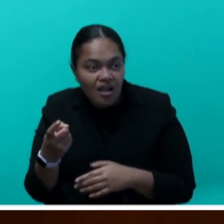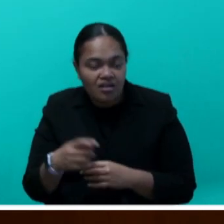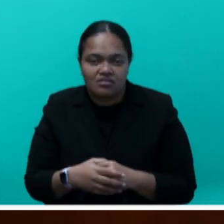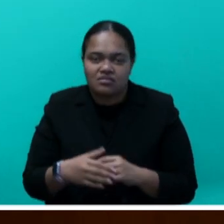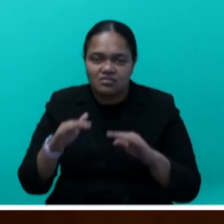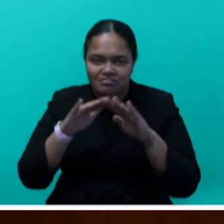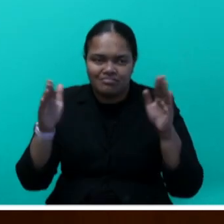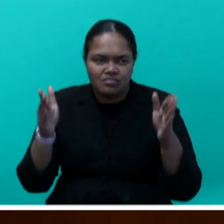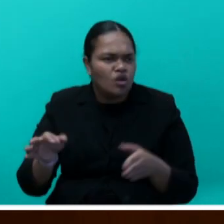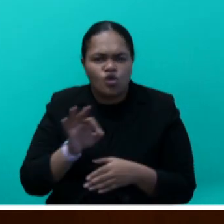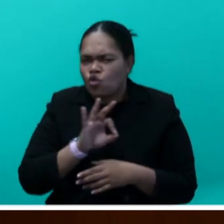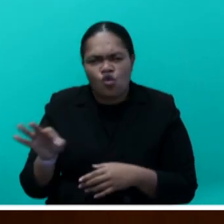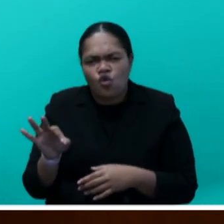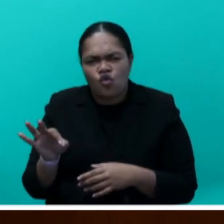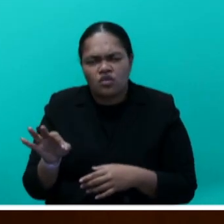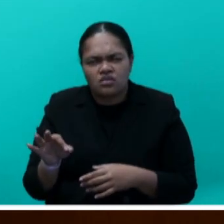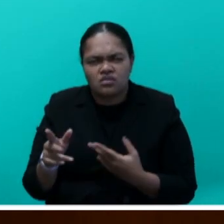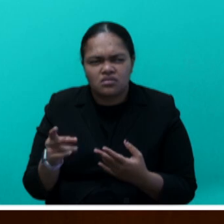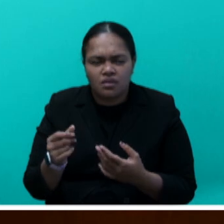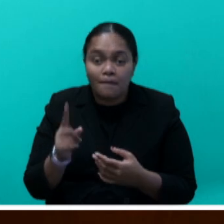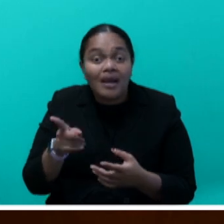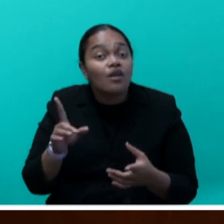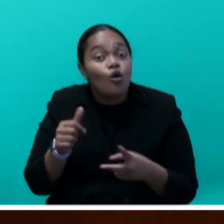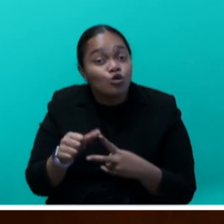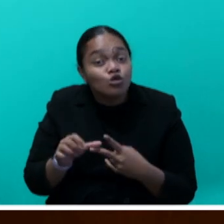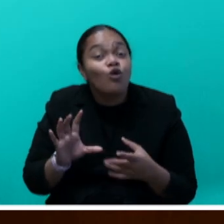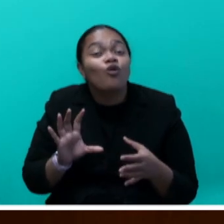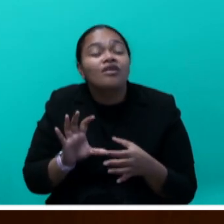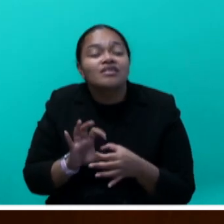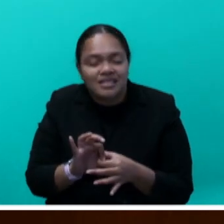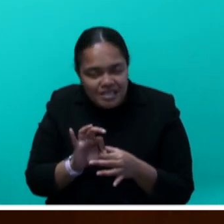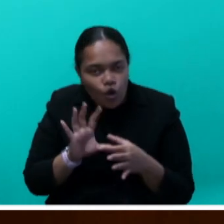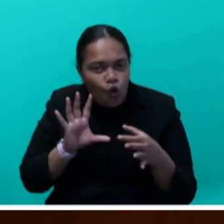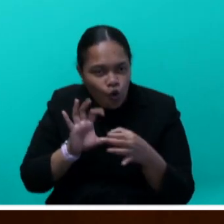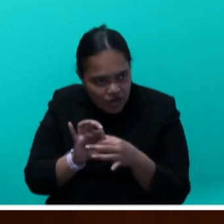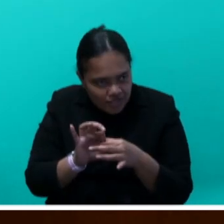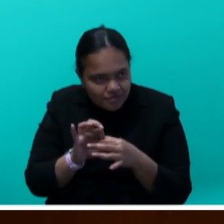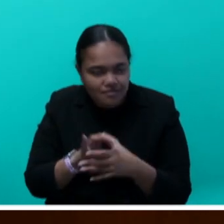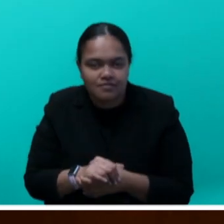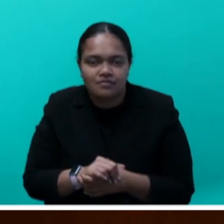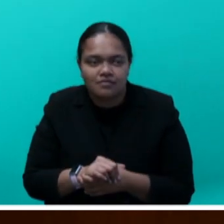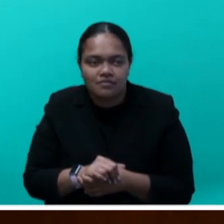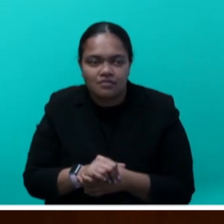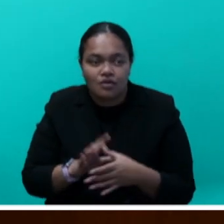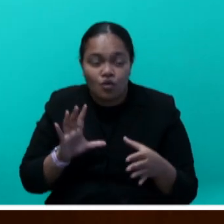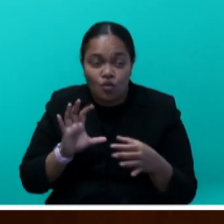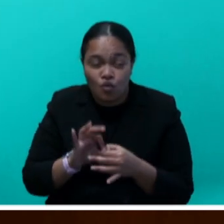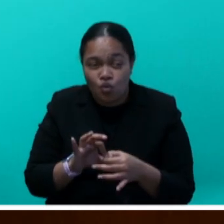just symbols of progress, but also links that connect the